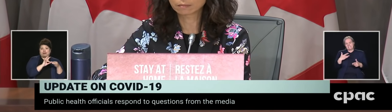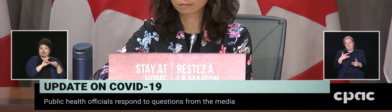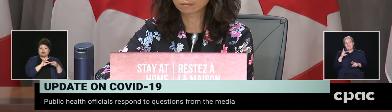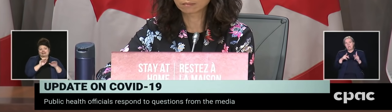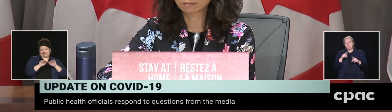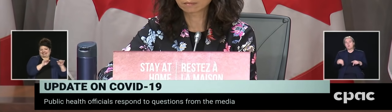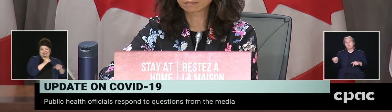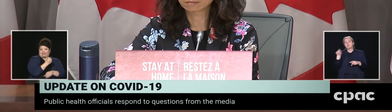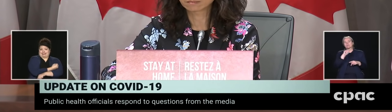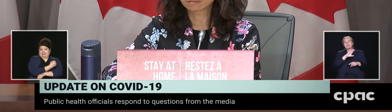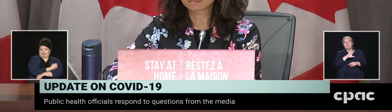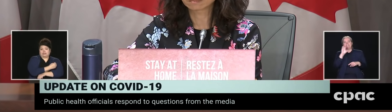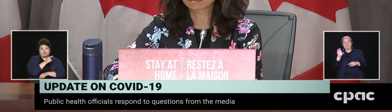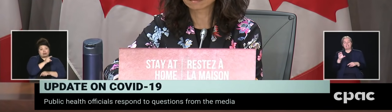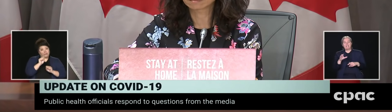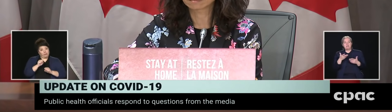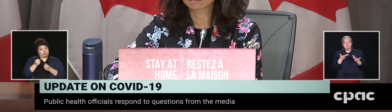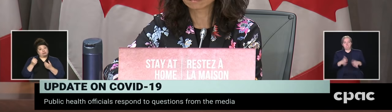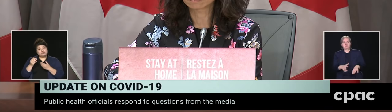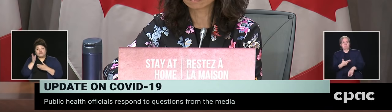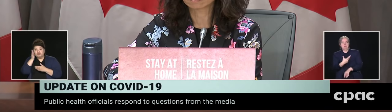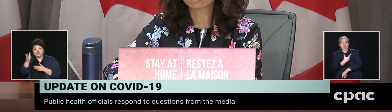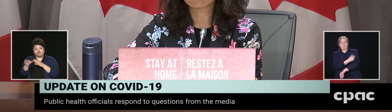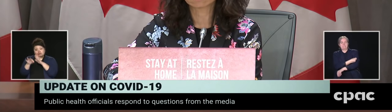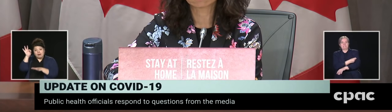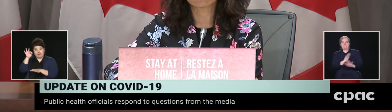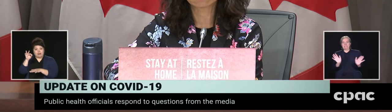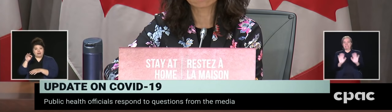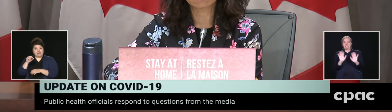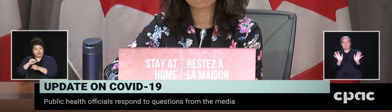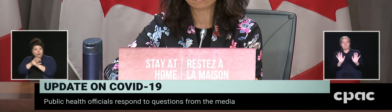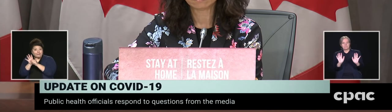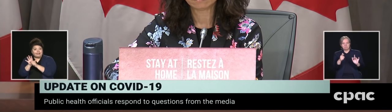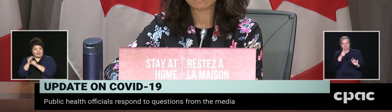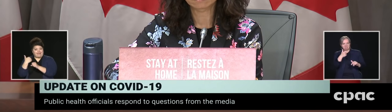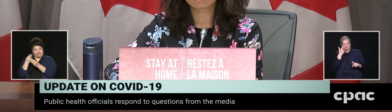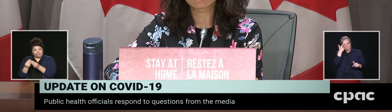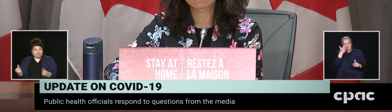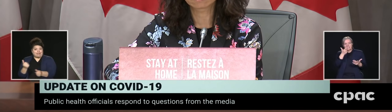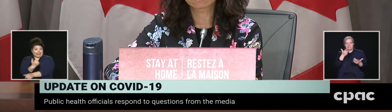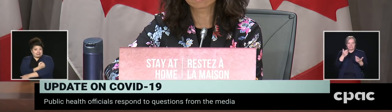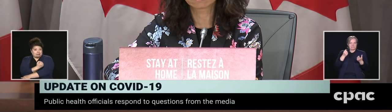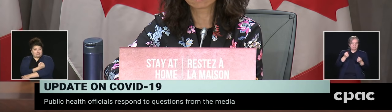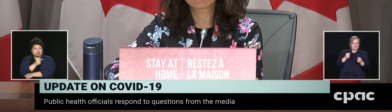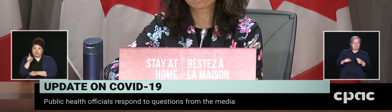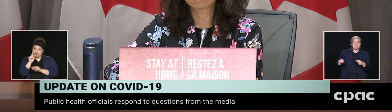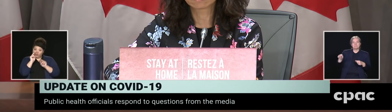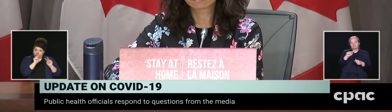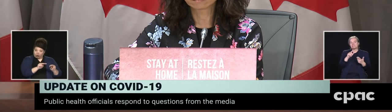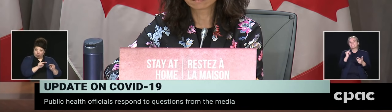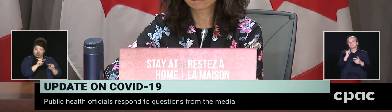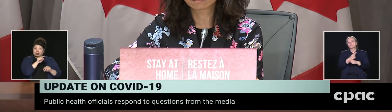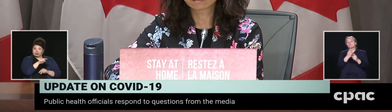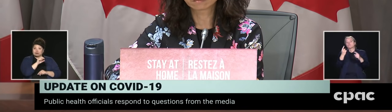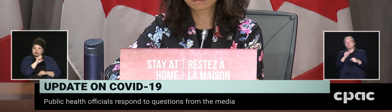your department tracking groups, watching social media to prepare to such